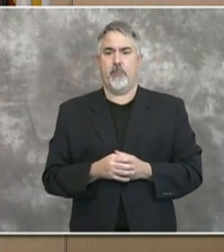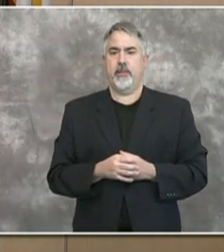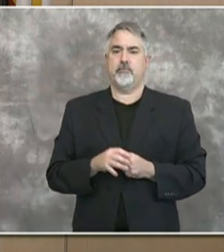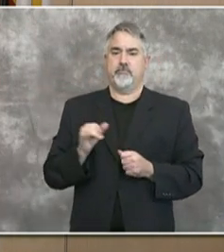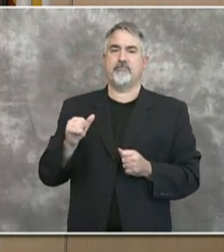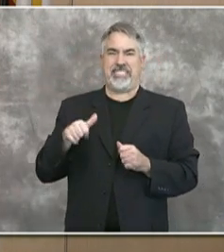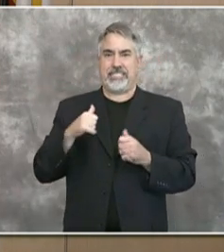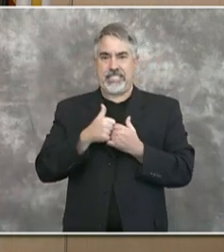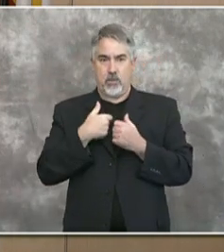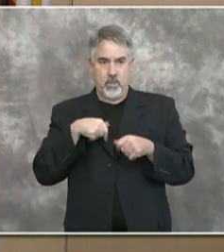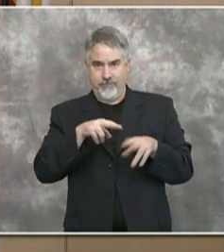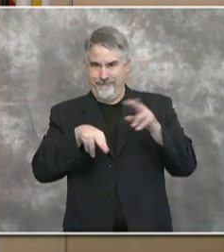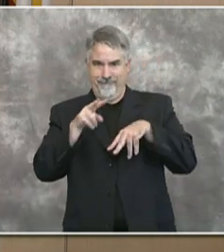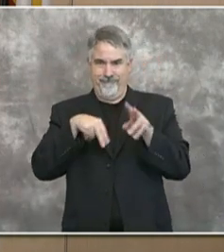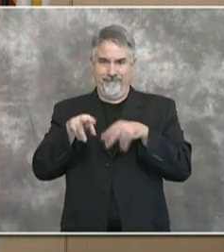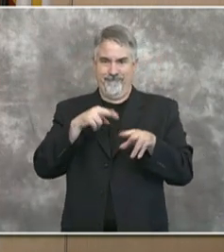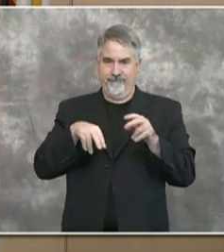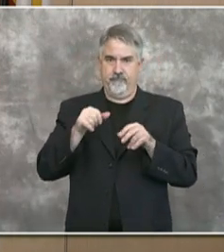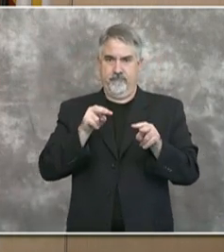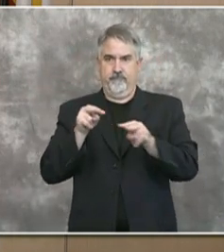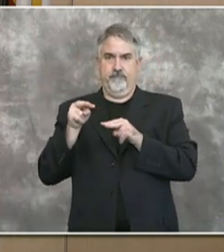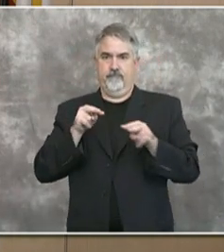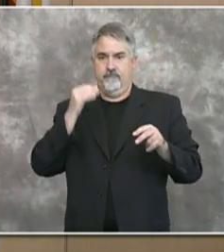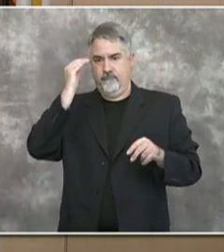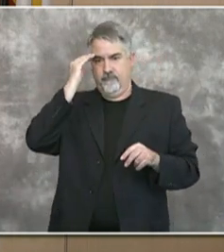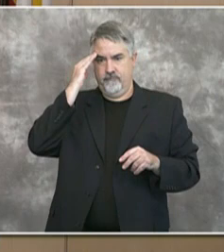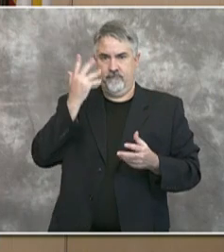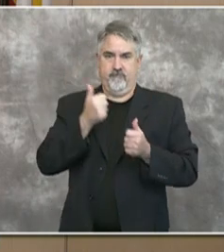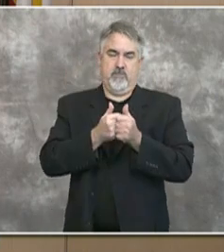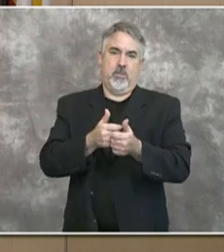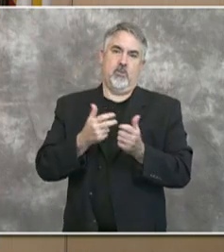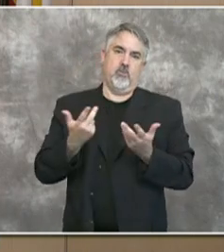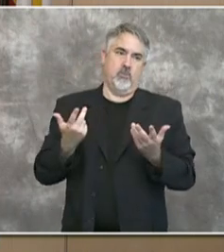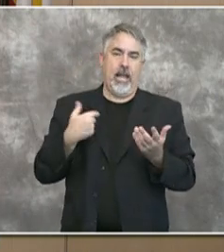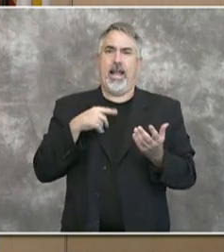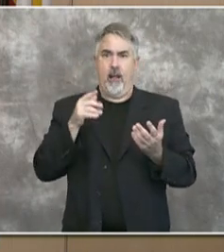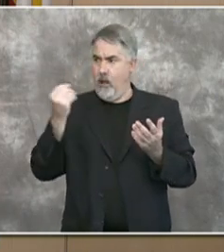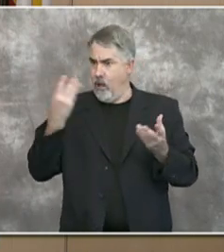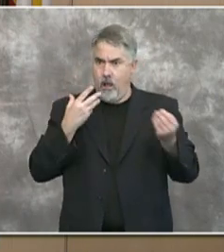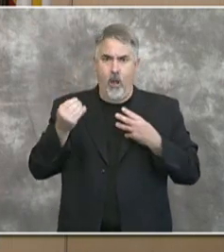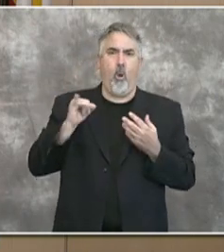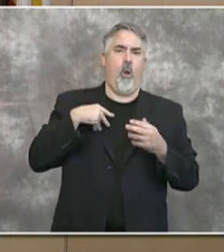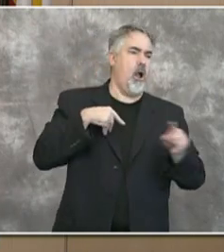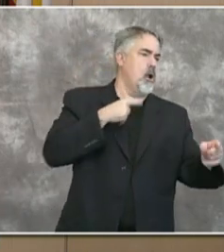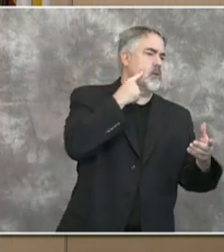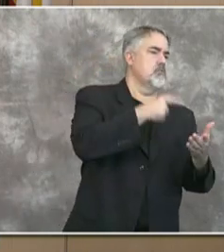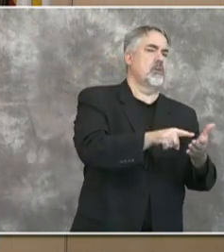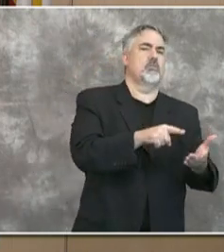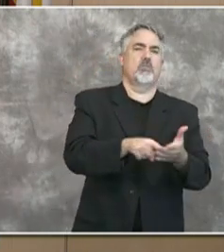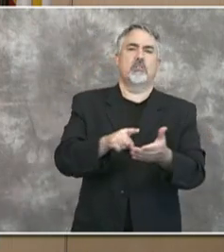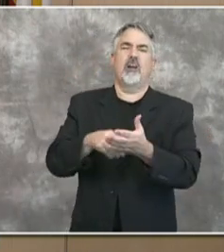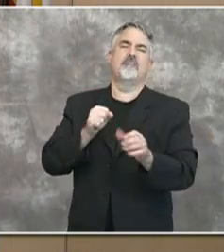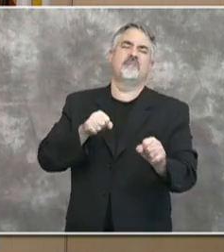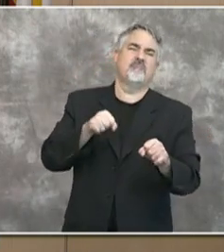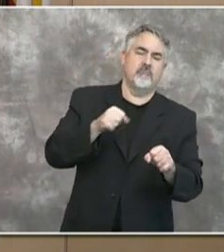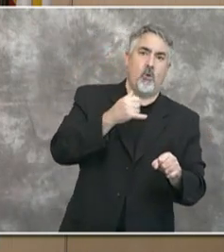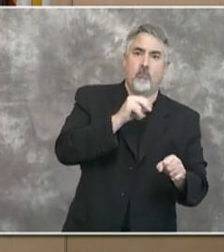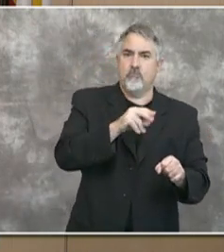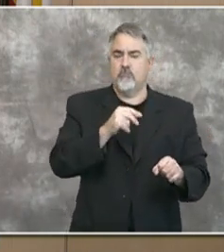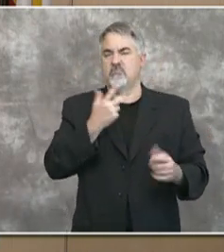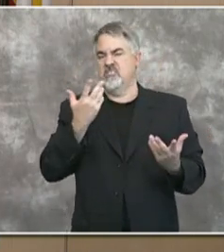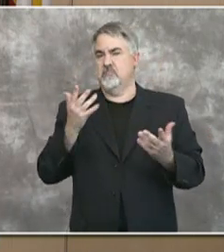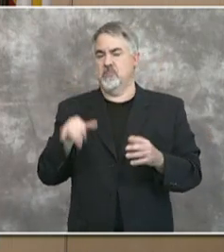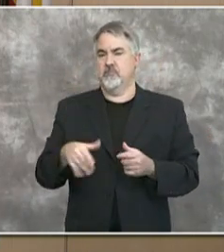try to enforce. We rely on others to help identify issues that are